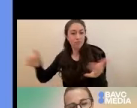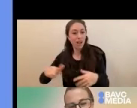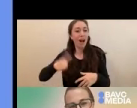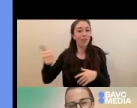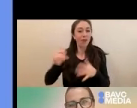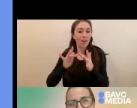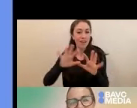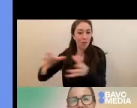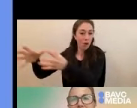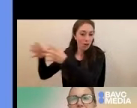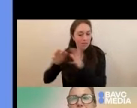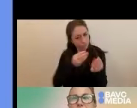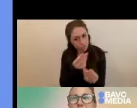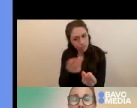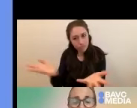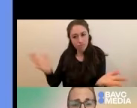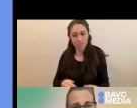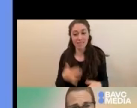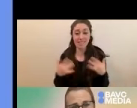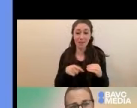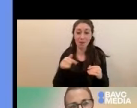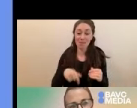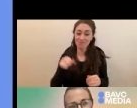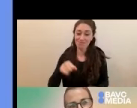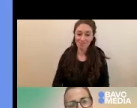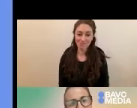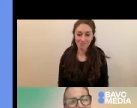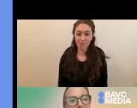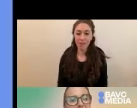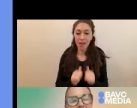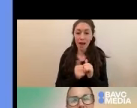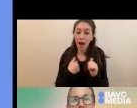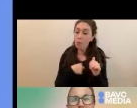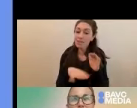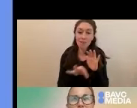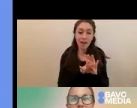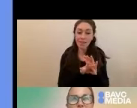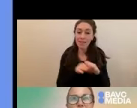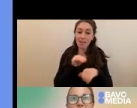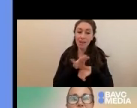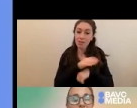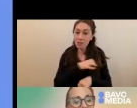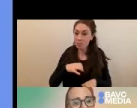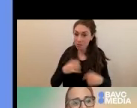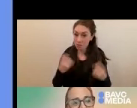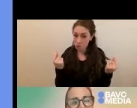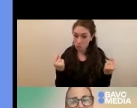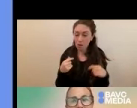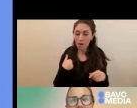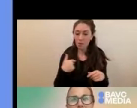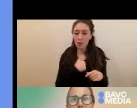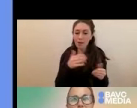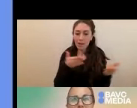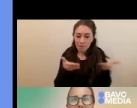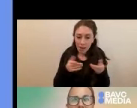really excited about this. The way that we selected our advisory committee, we invited folks